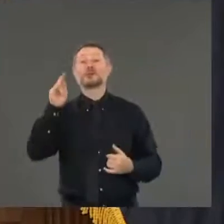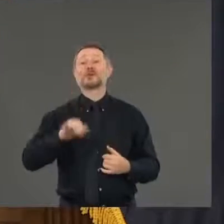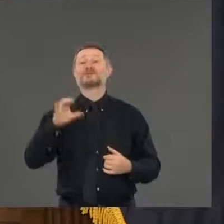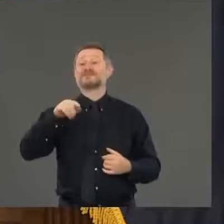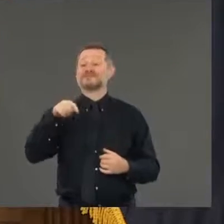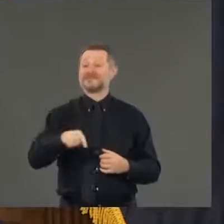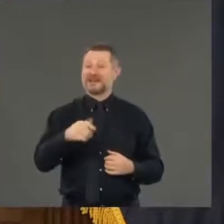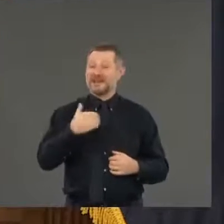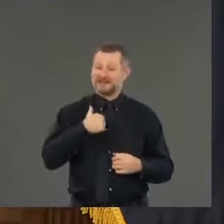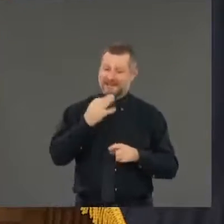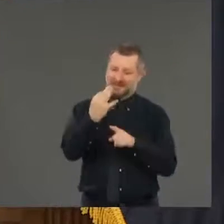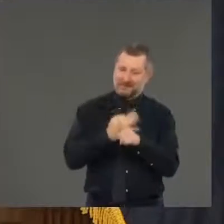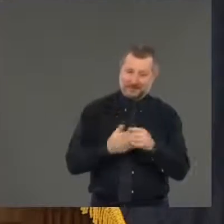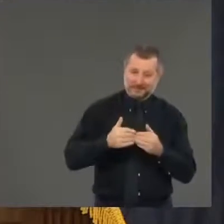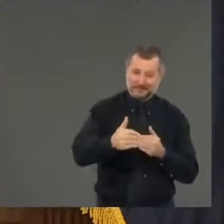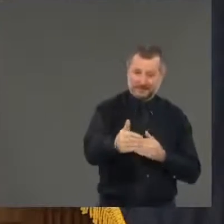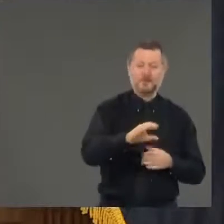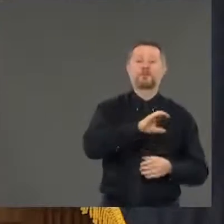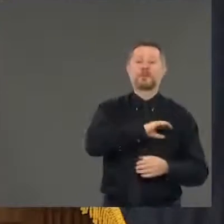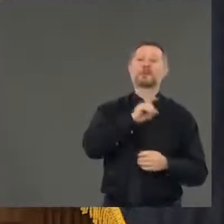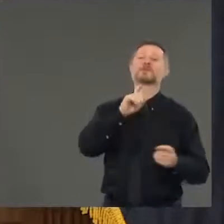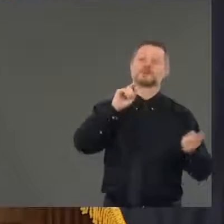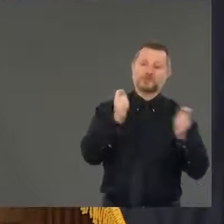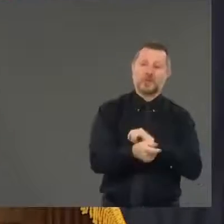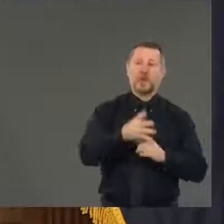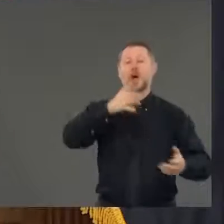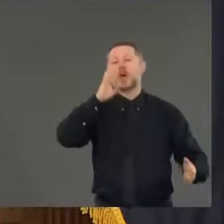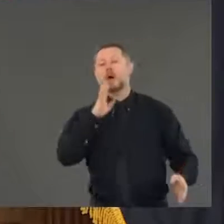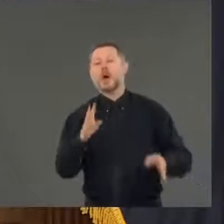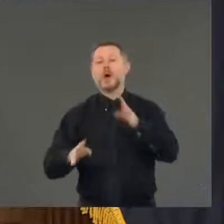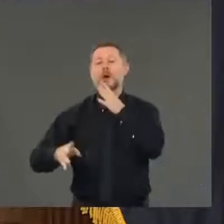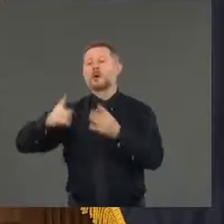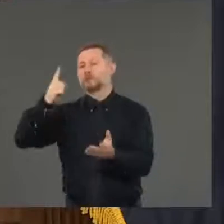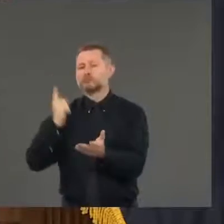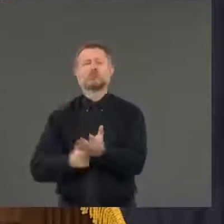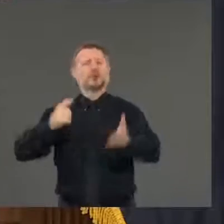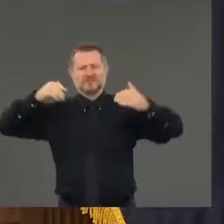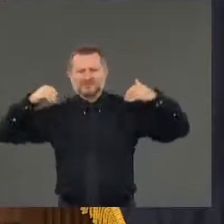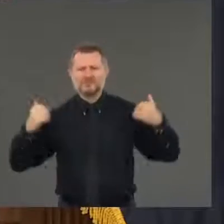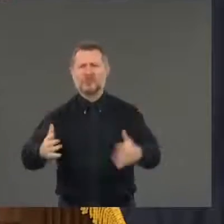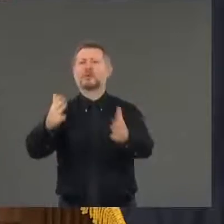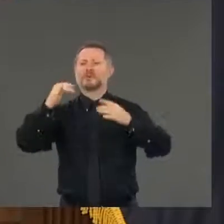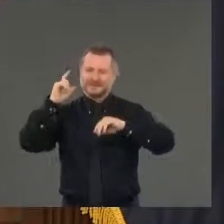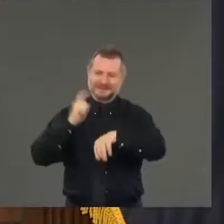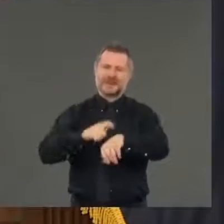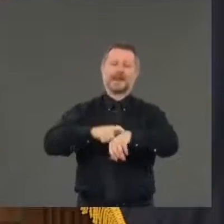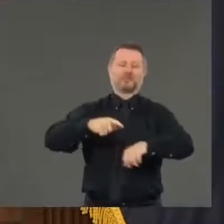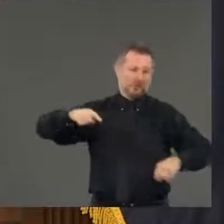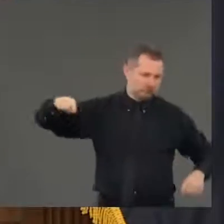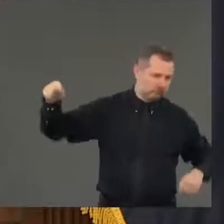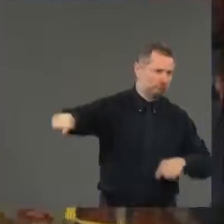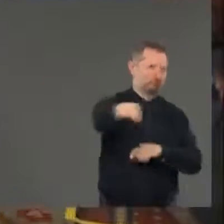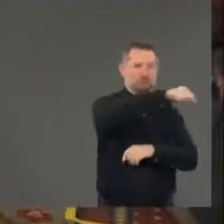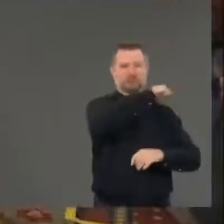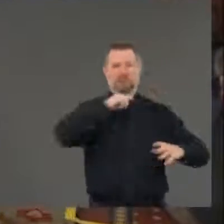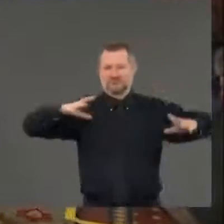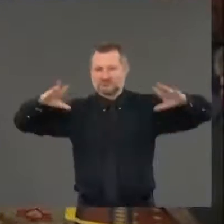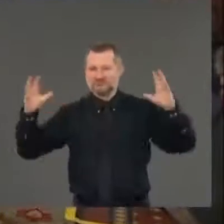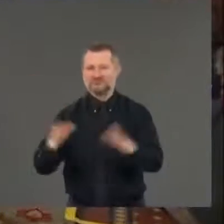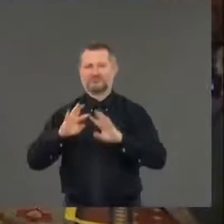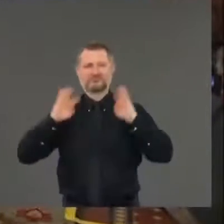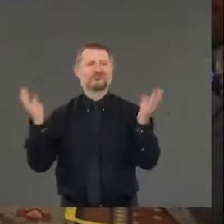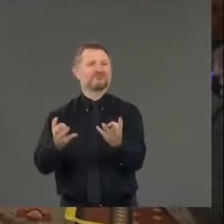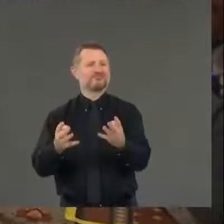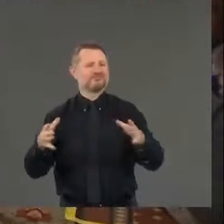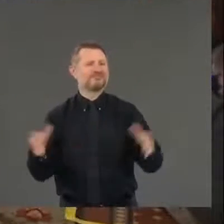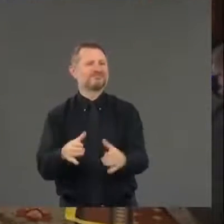months. All these questions that have been raised, great. Now come to the table and answer them. Should that also be applied, that same scrutiny,